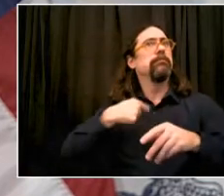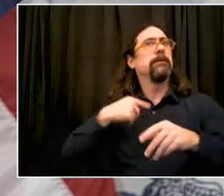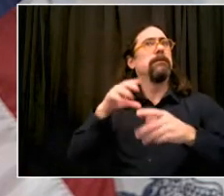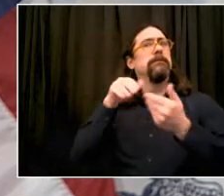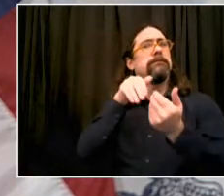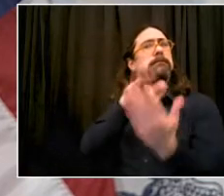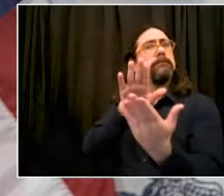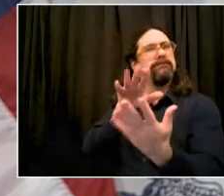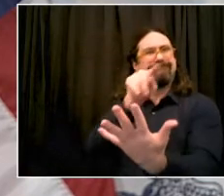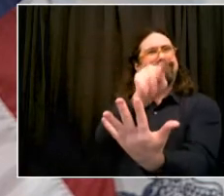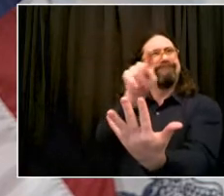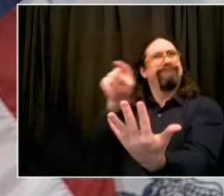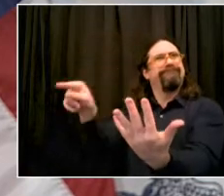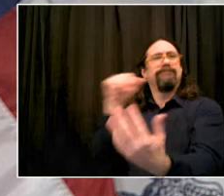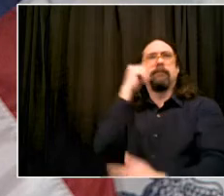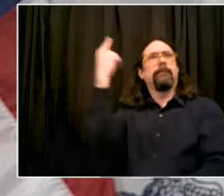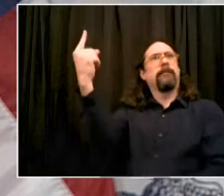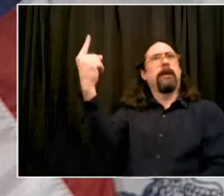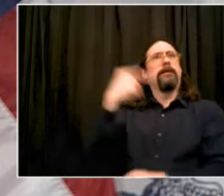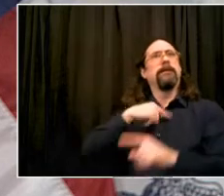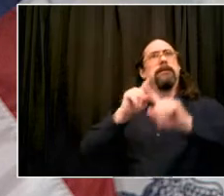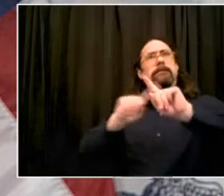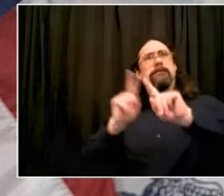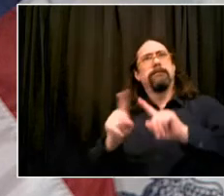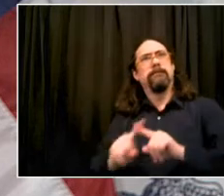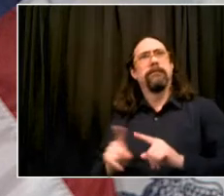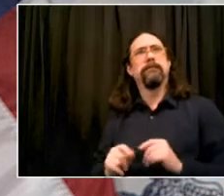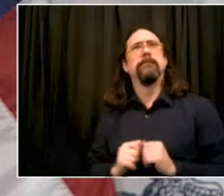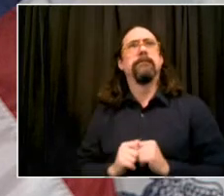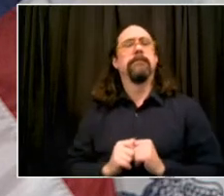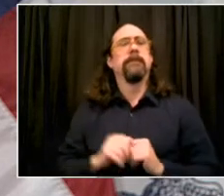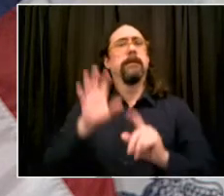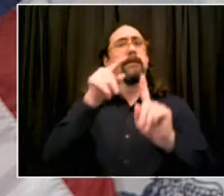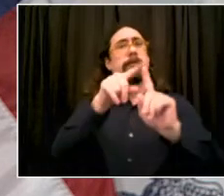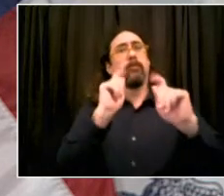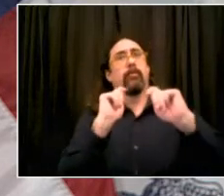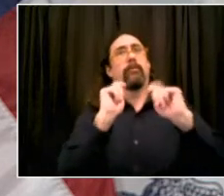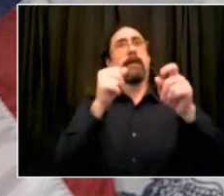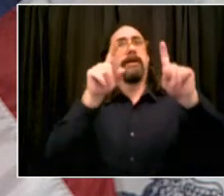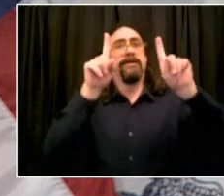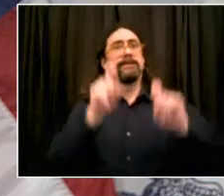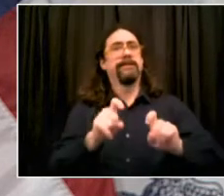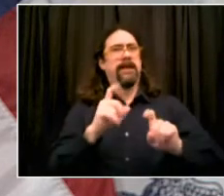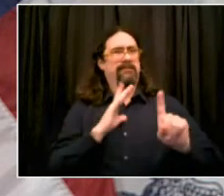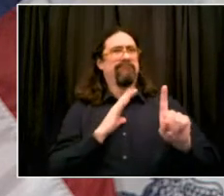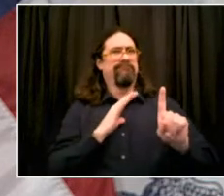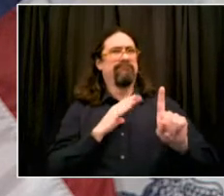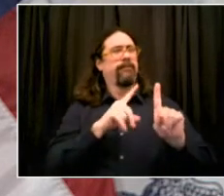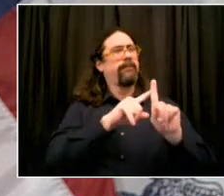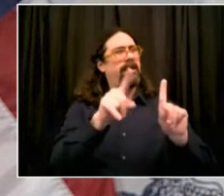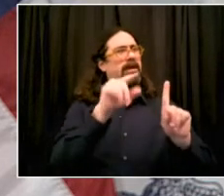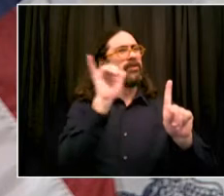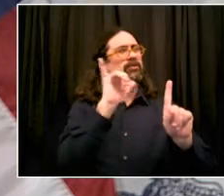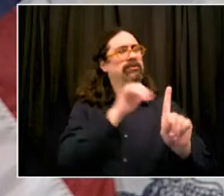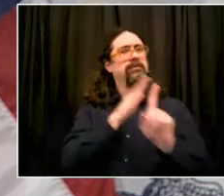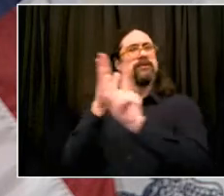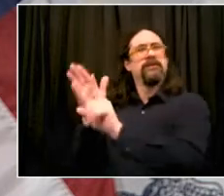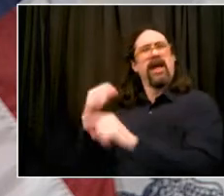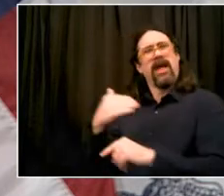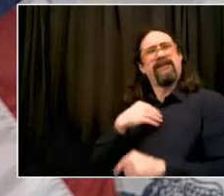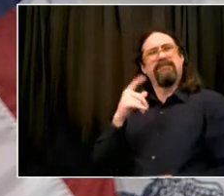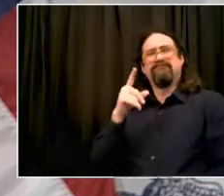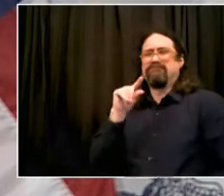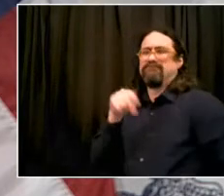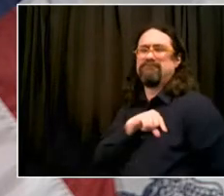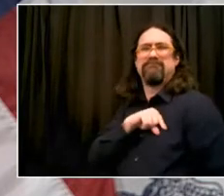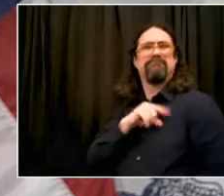that they're sufficiently available. But we want to bring the city back strong. And rapid testing is definitely part of how we do that.